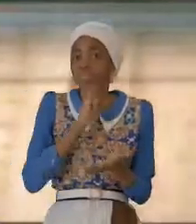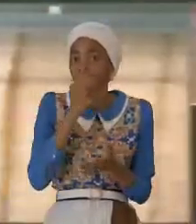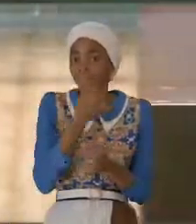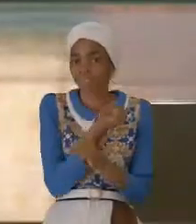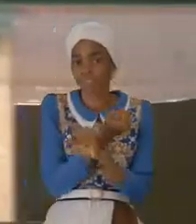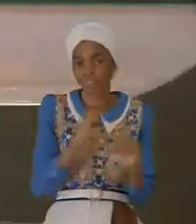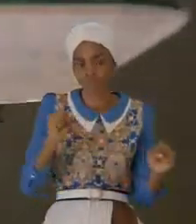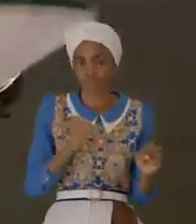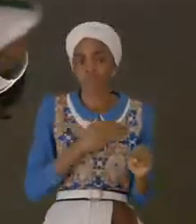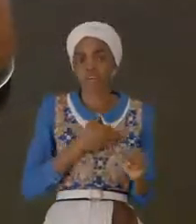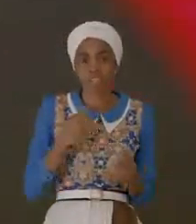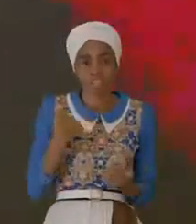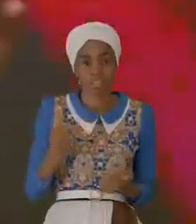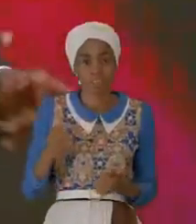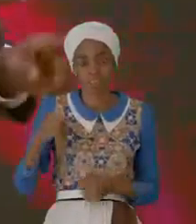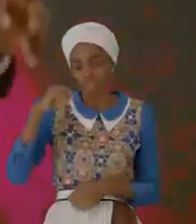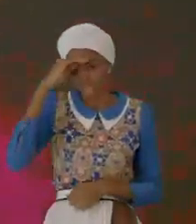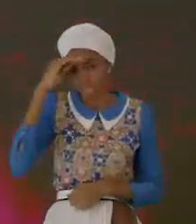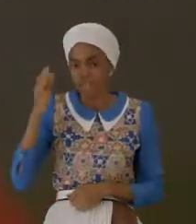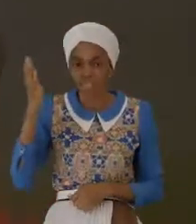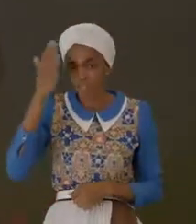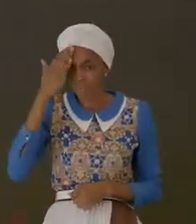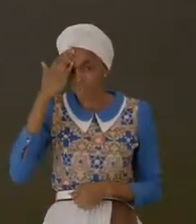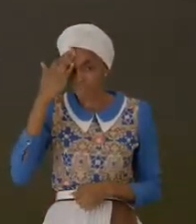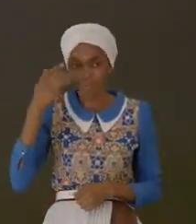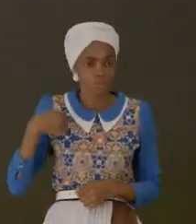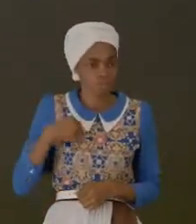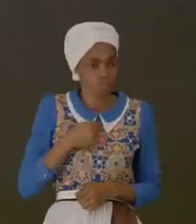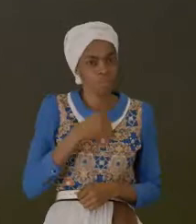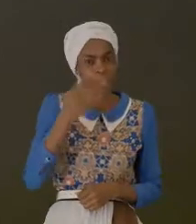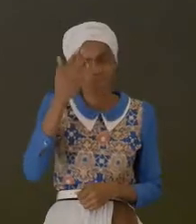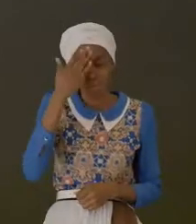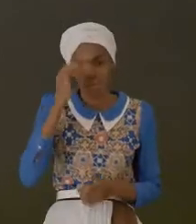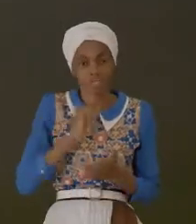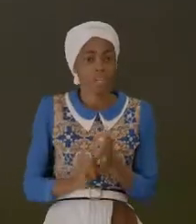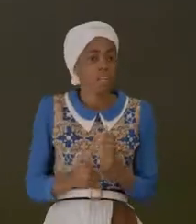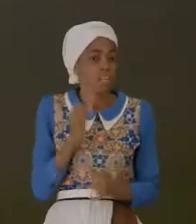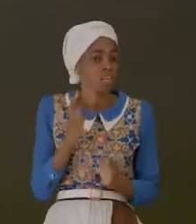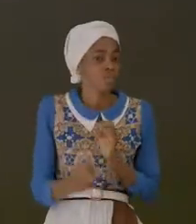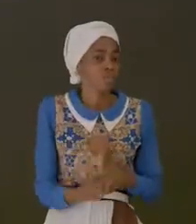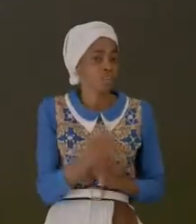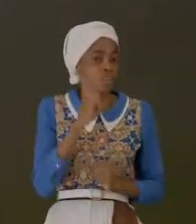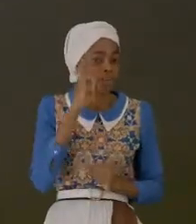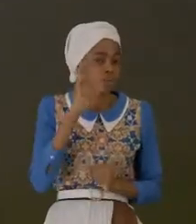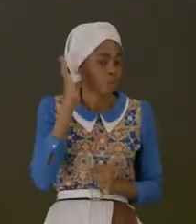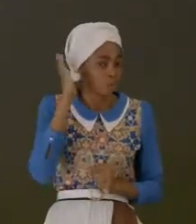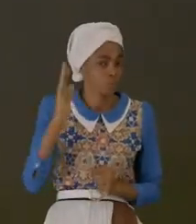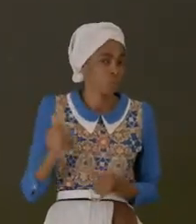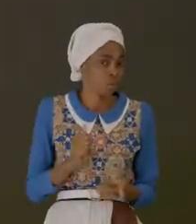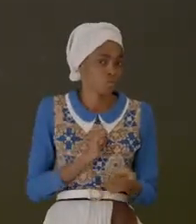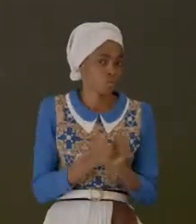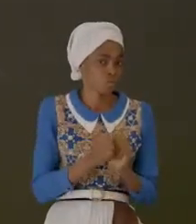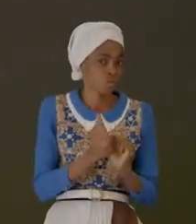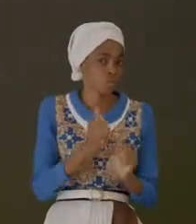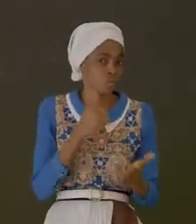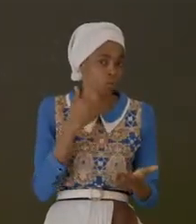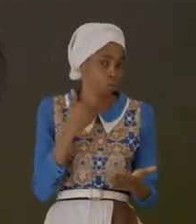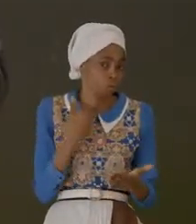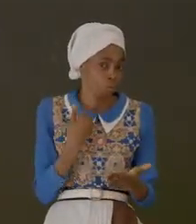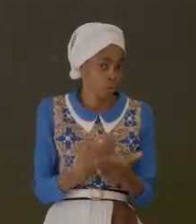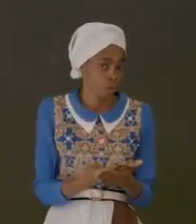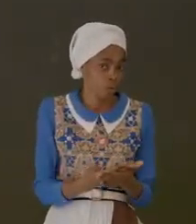knew and they knew and we know that if anyone is going to run well he must stay